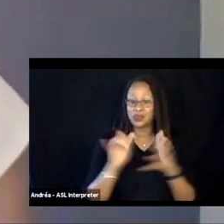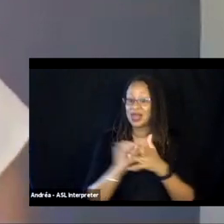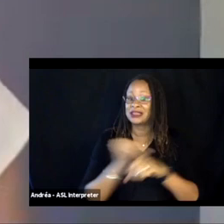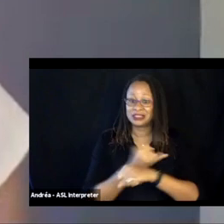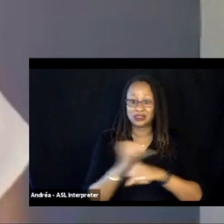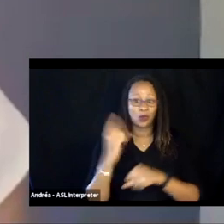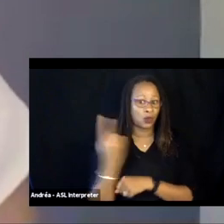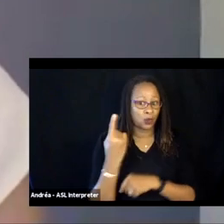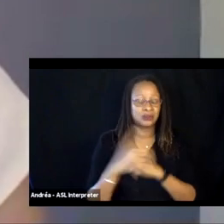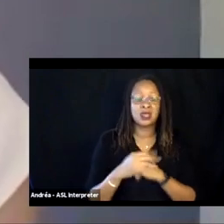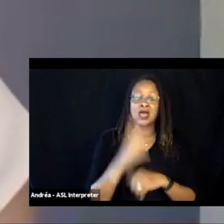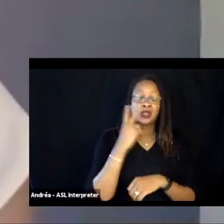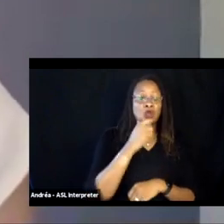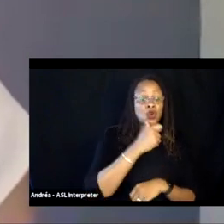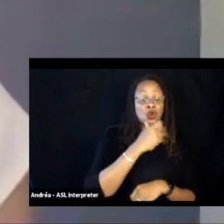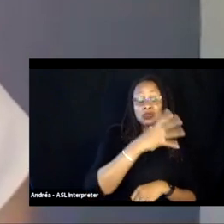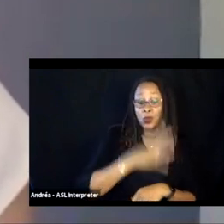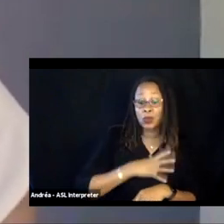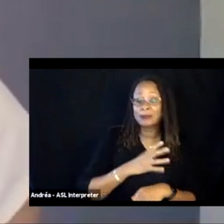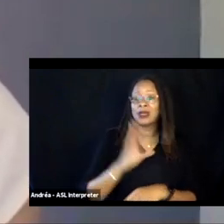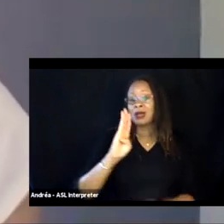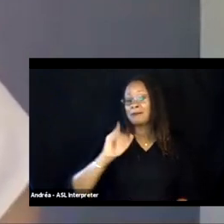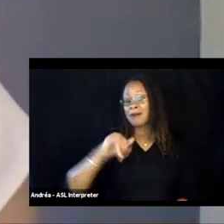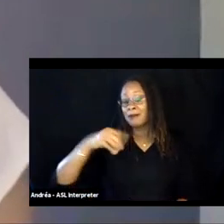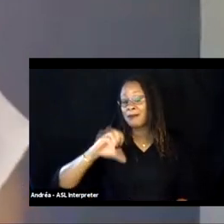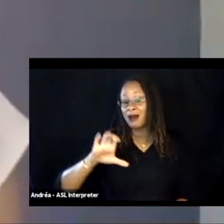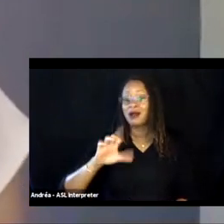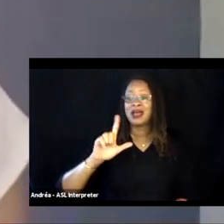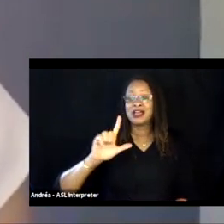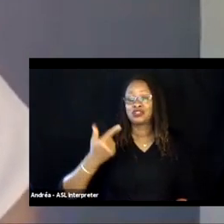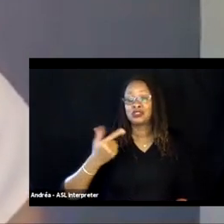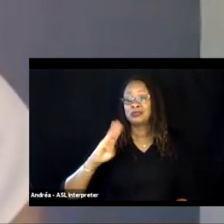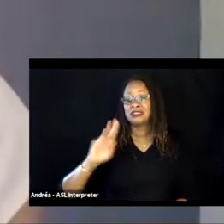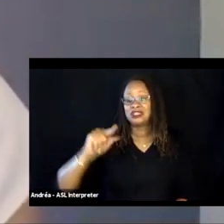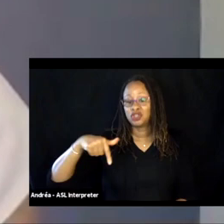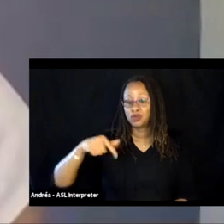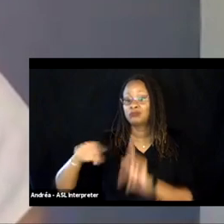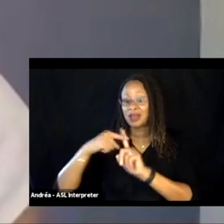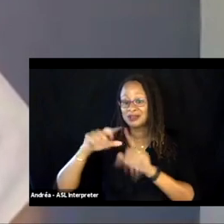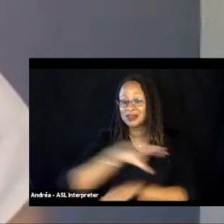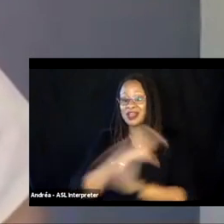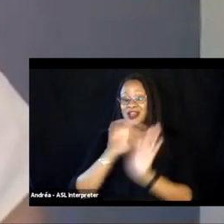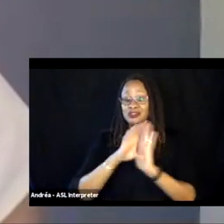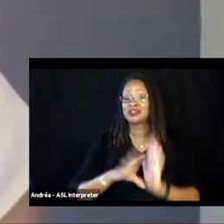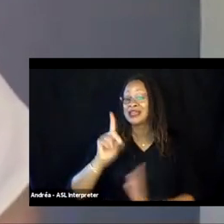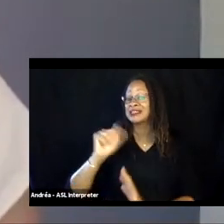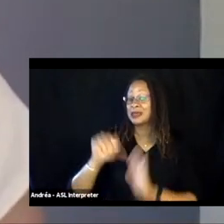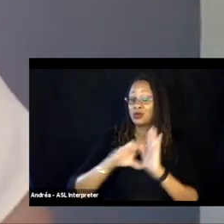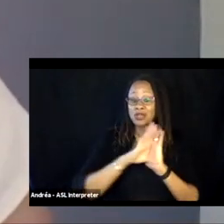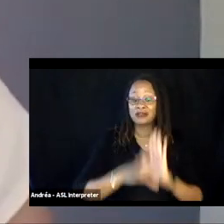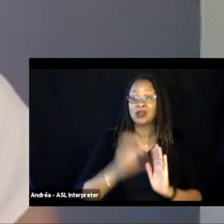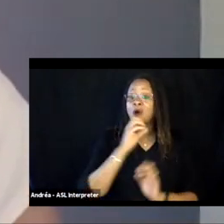we're looking at girls and women, we're looking at BIPOC, we're looking at LGBTQ plus characters, characters with disabilities,